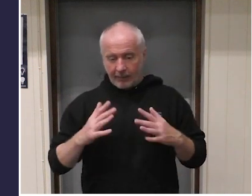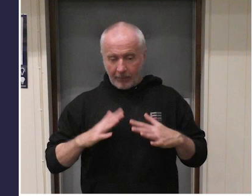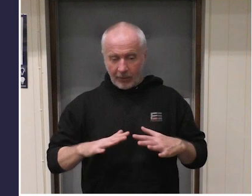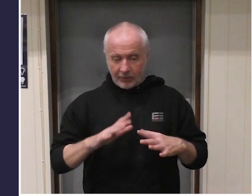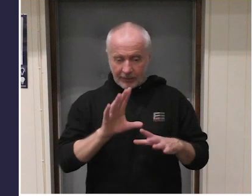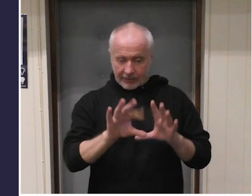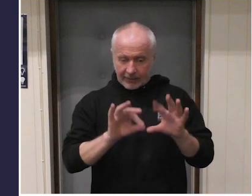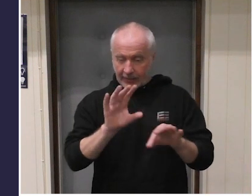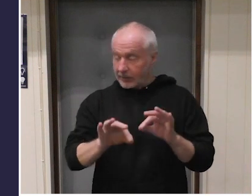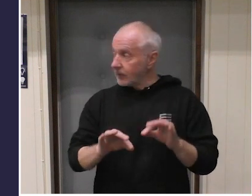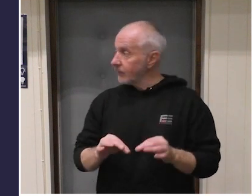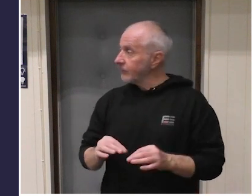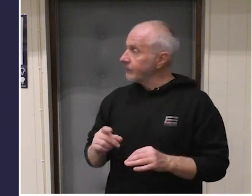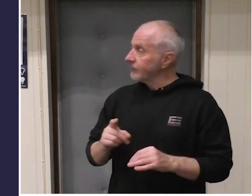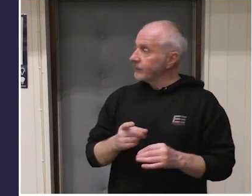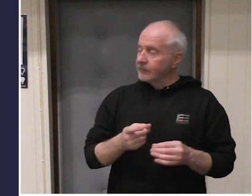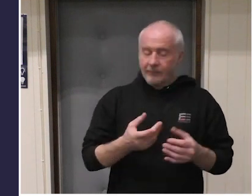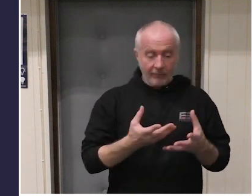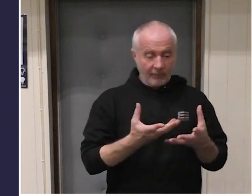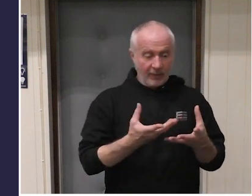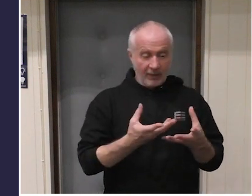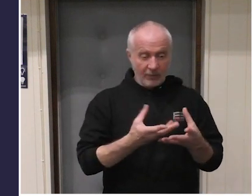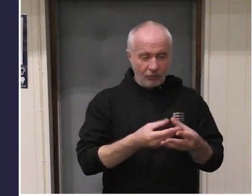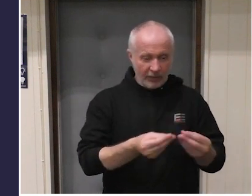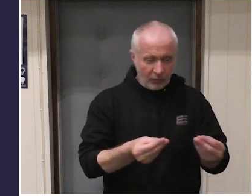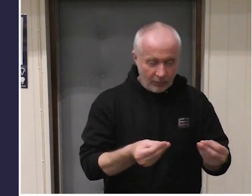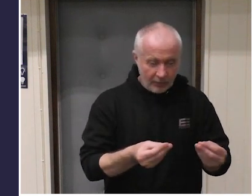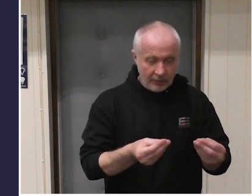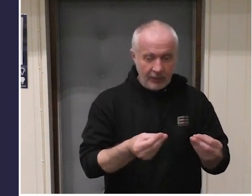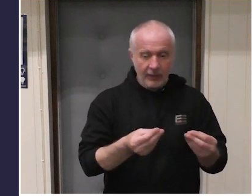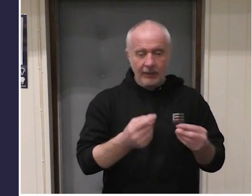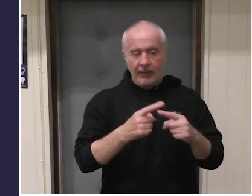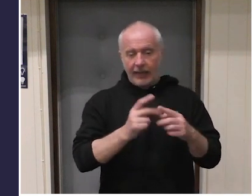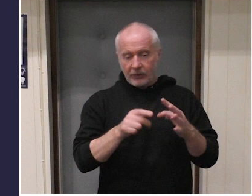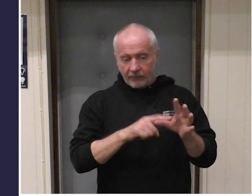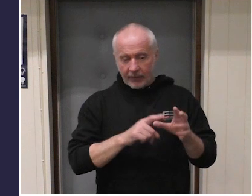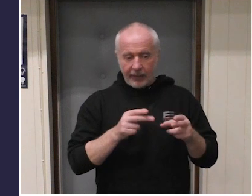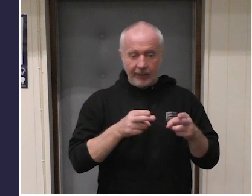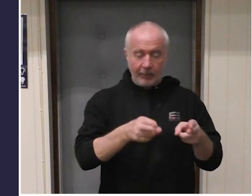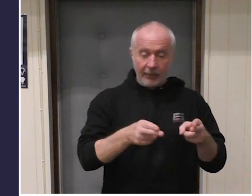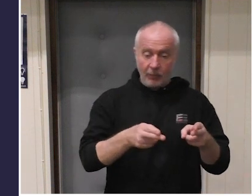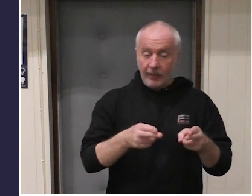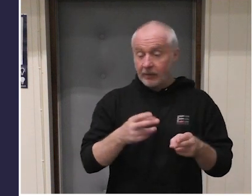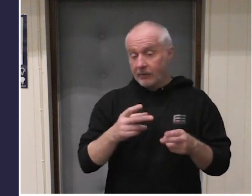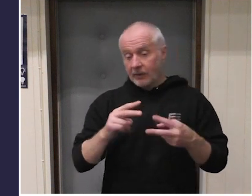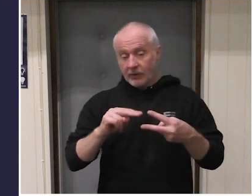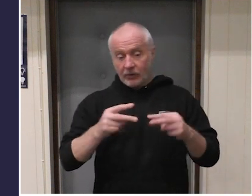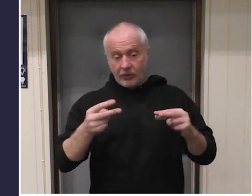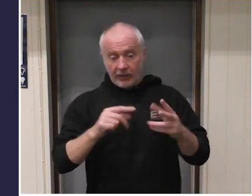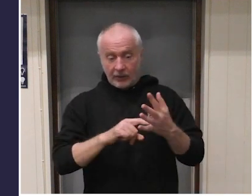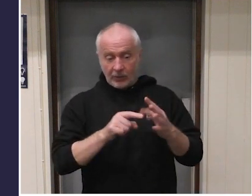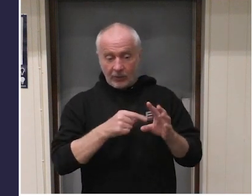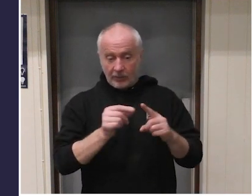And so this idea I talked about, redundancy and entropy of pathways and genotypes and things like that, could play a role here, particularly how it couples